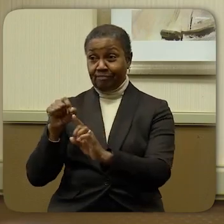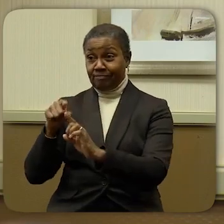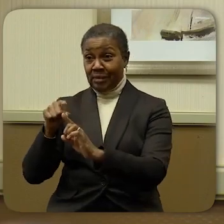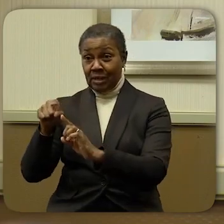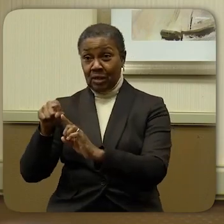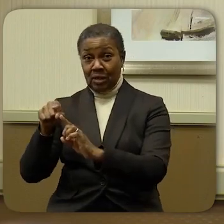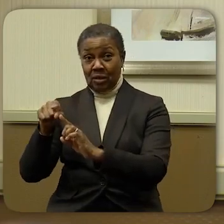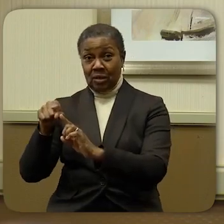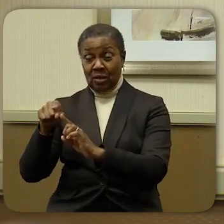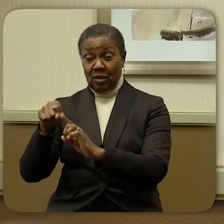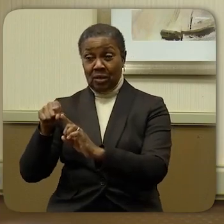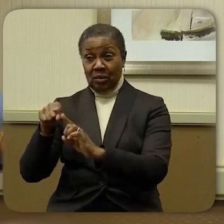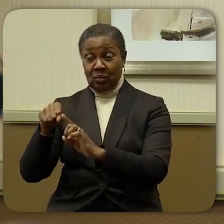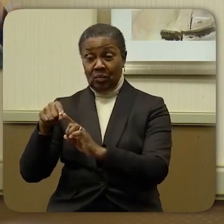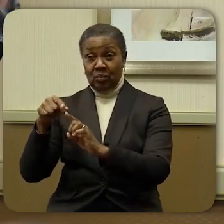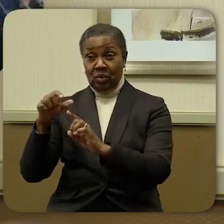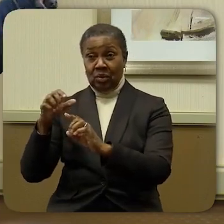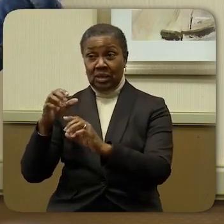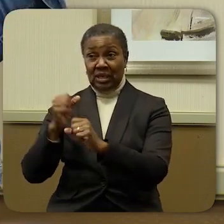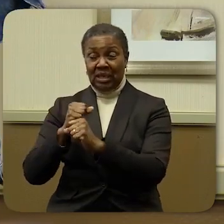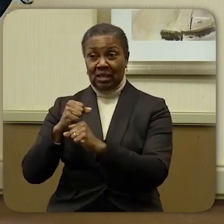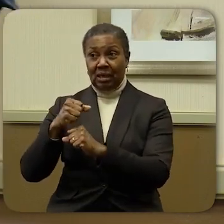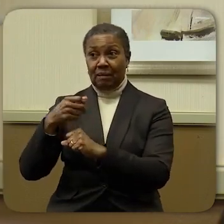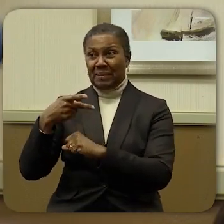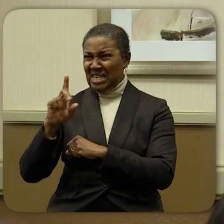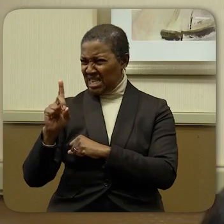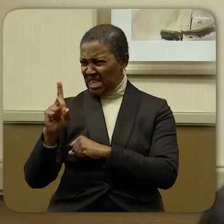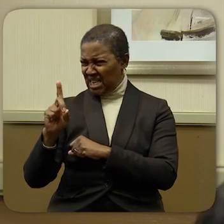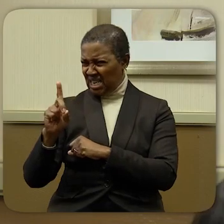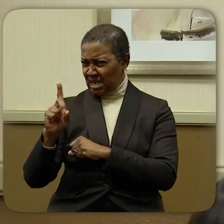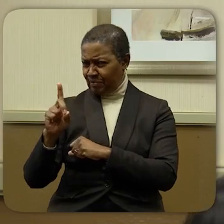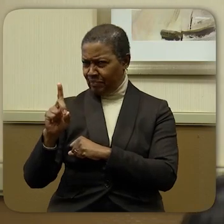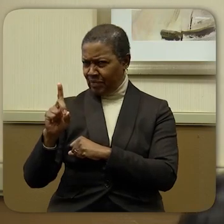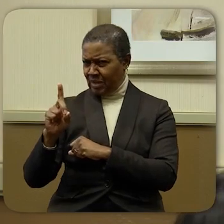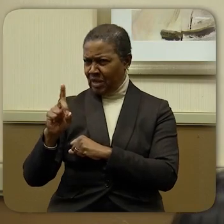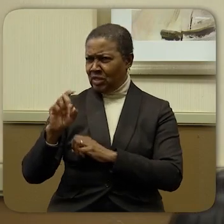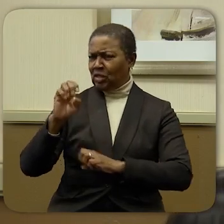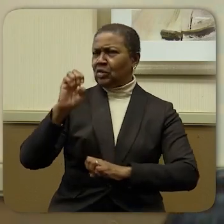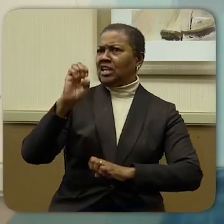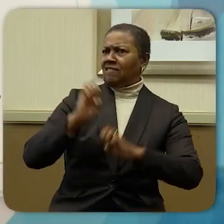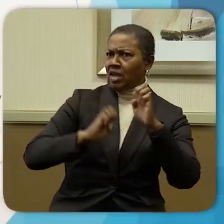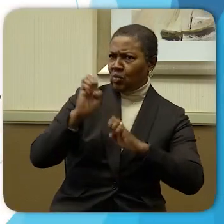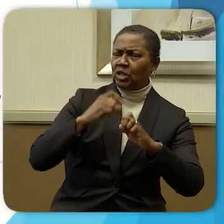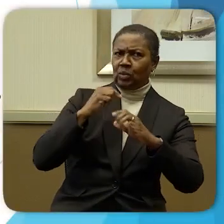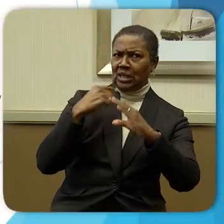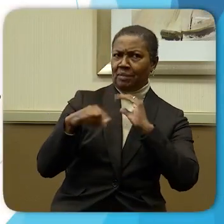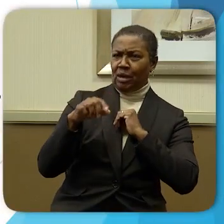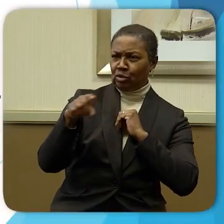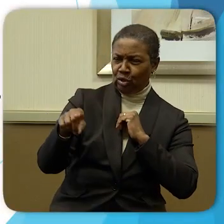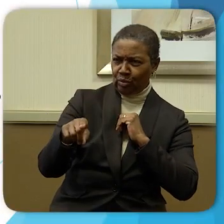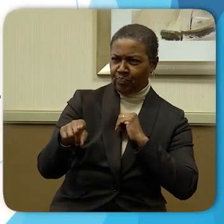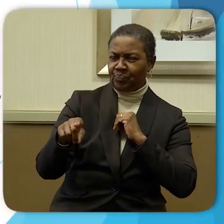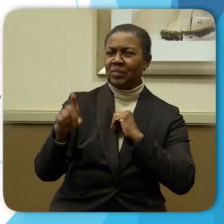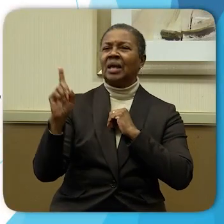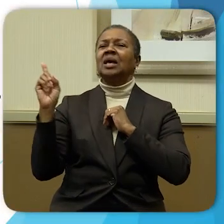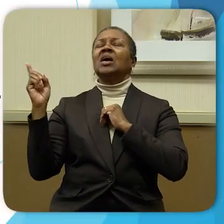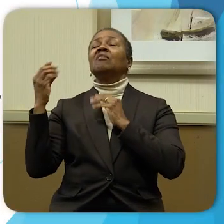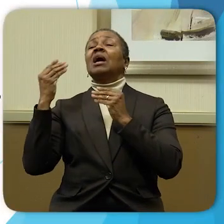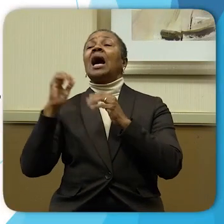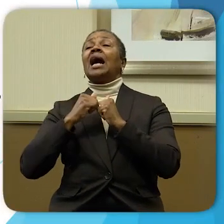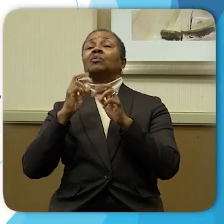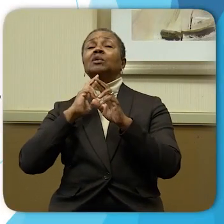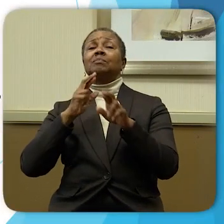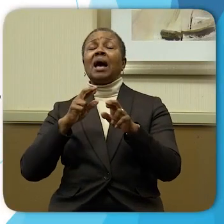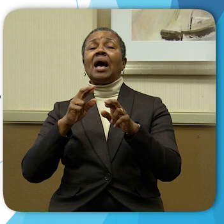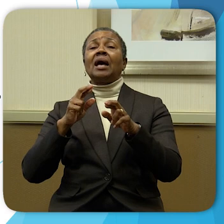your PD. So the evaluation will be emailed to you. So there's some information about how do we